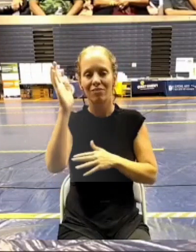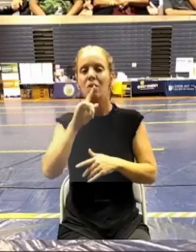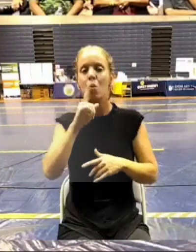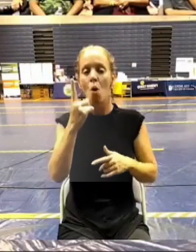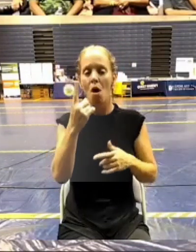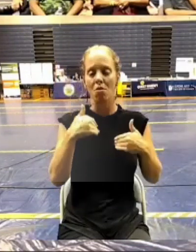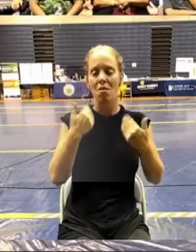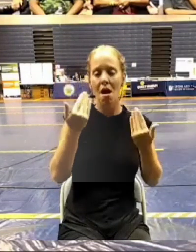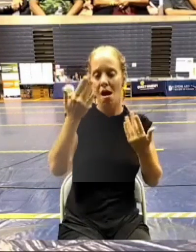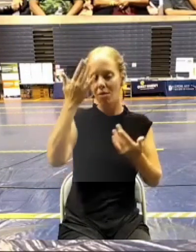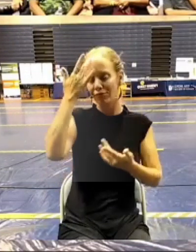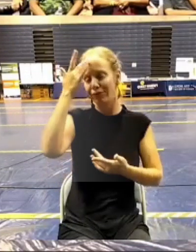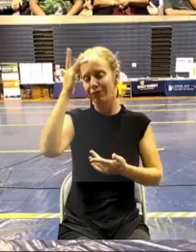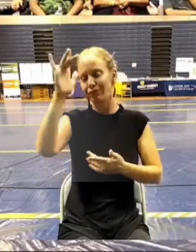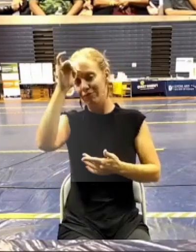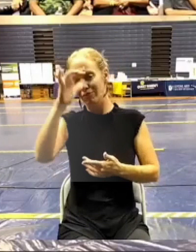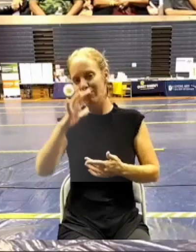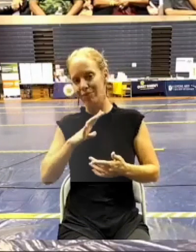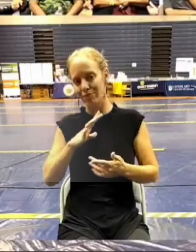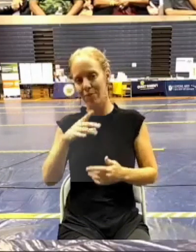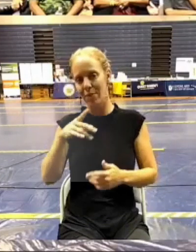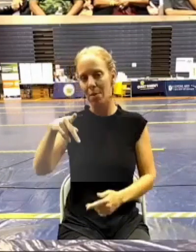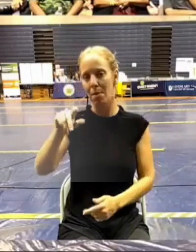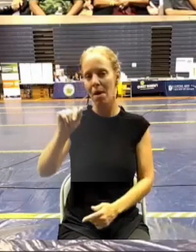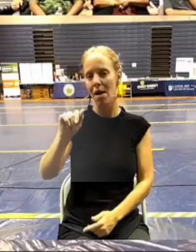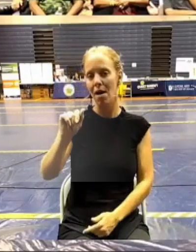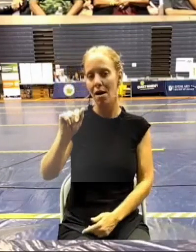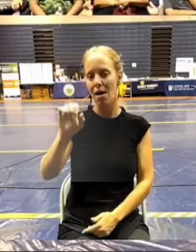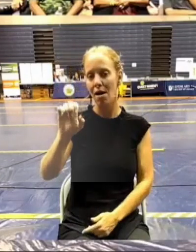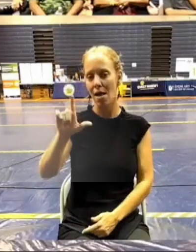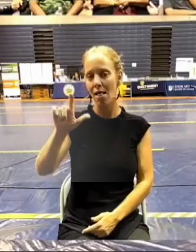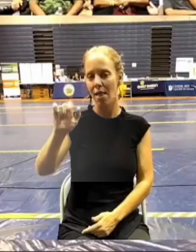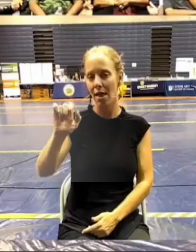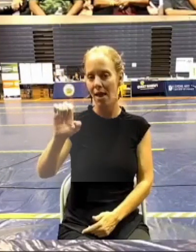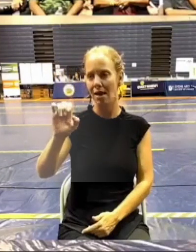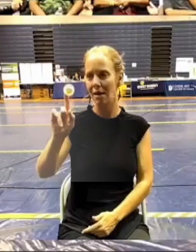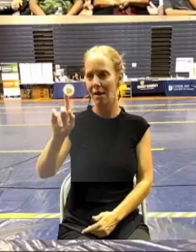man from Lahaina, and his name is Paele Kiakona.